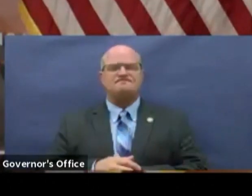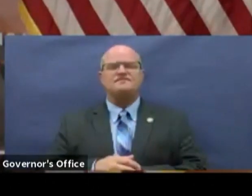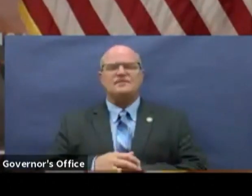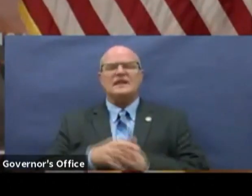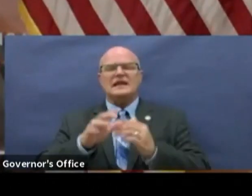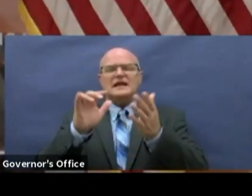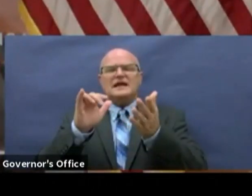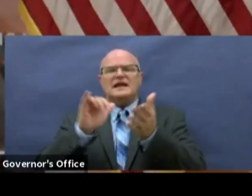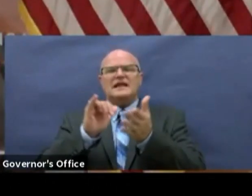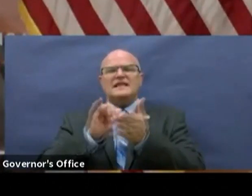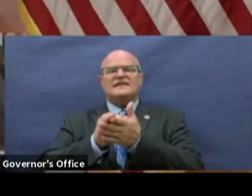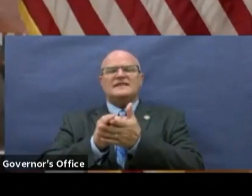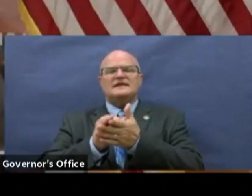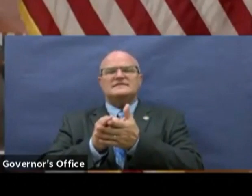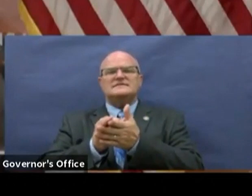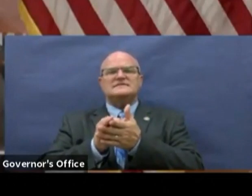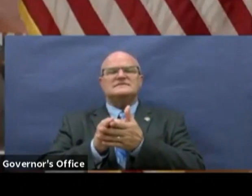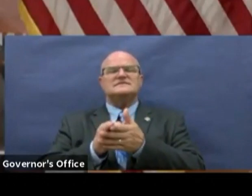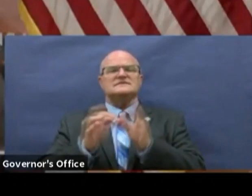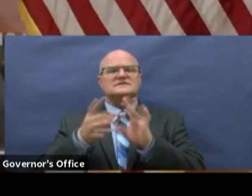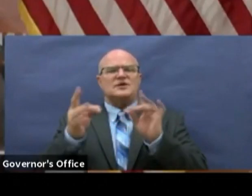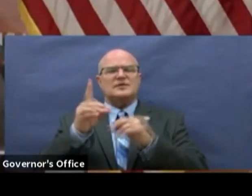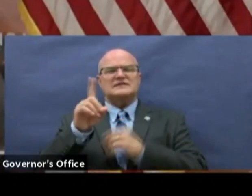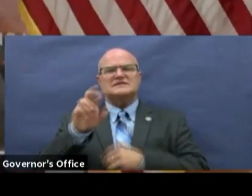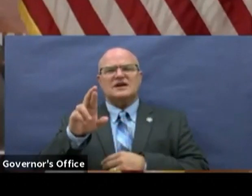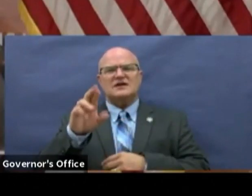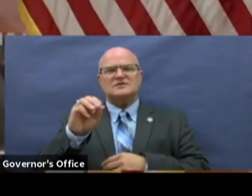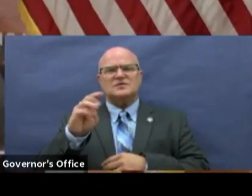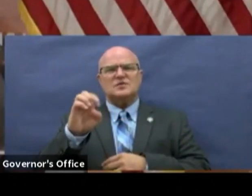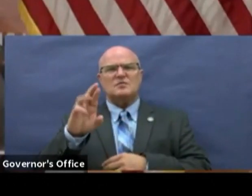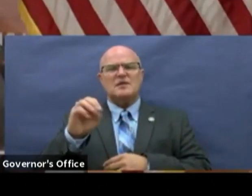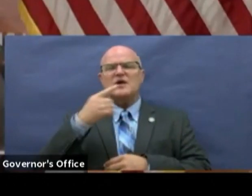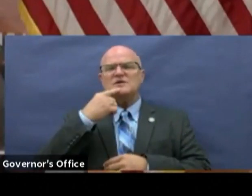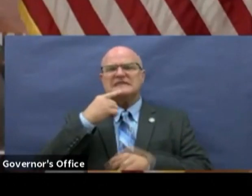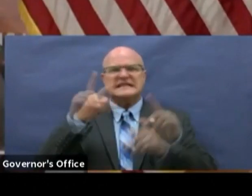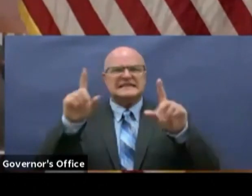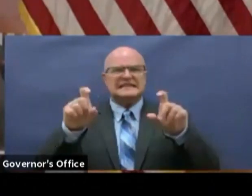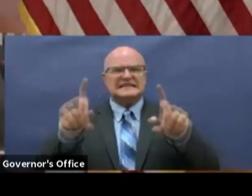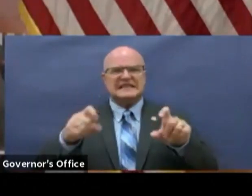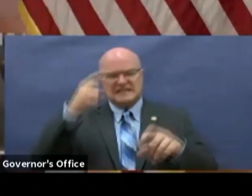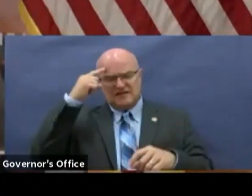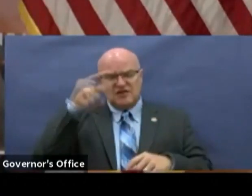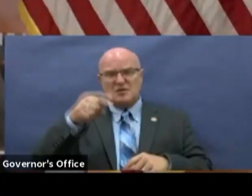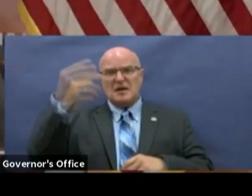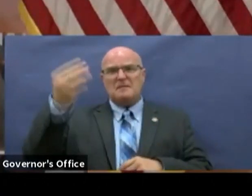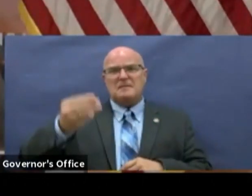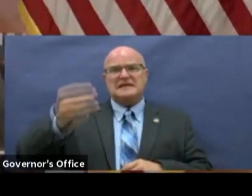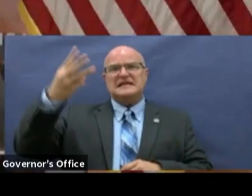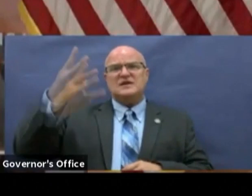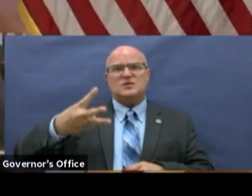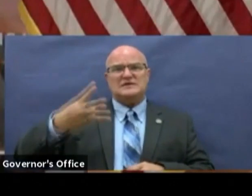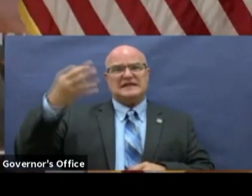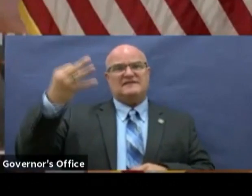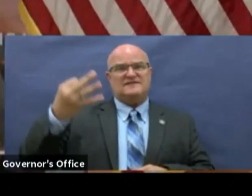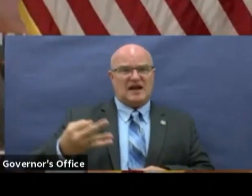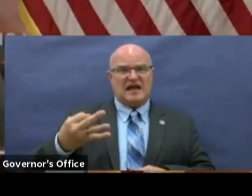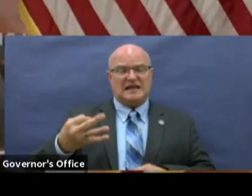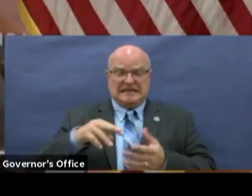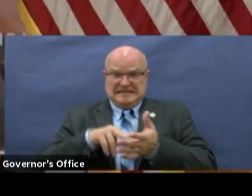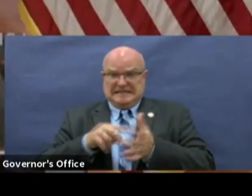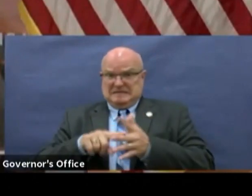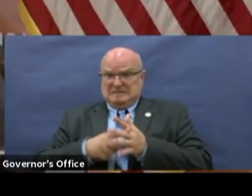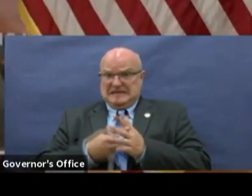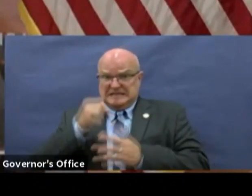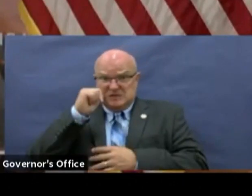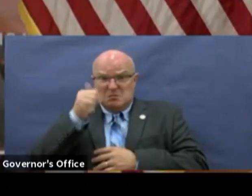The follow-up on Dr. Romero, he had mentioned that testing for you would be a Monday, Wednesday, Friday. Does that begin